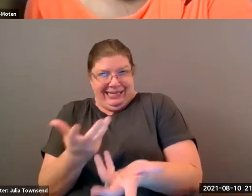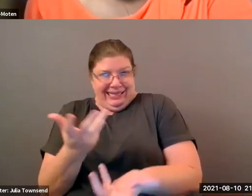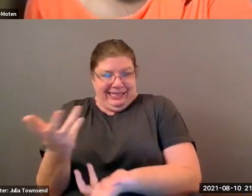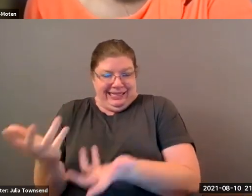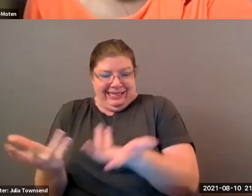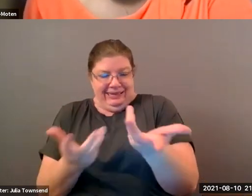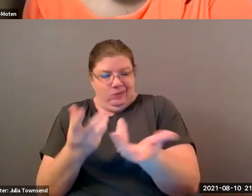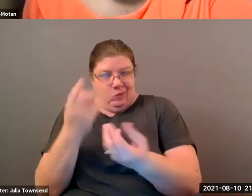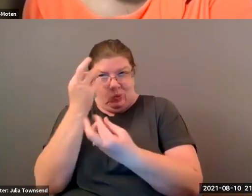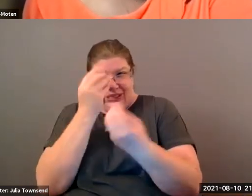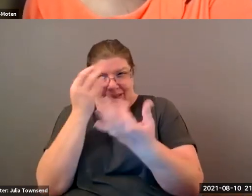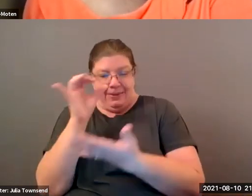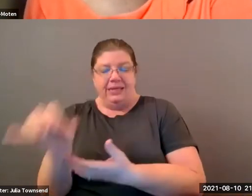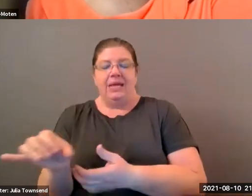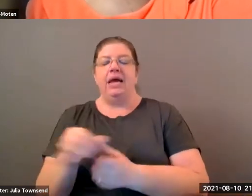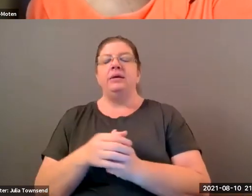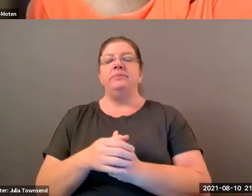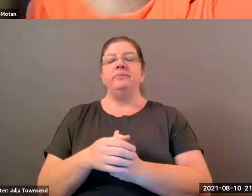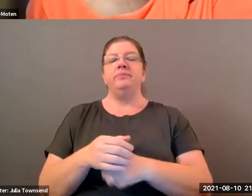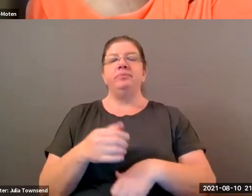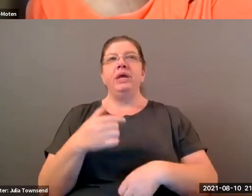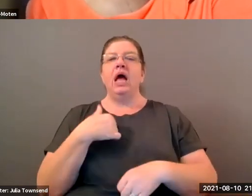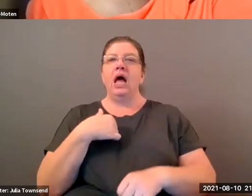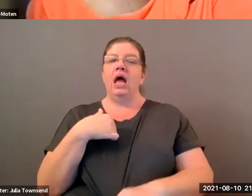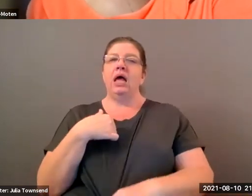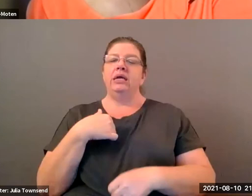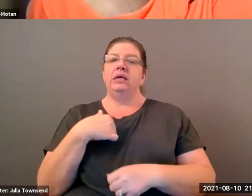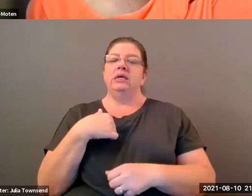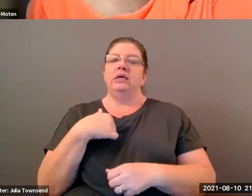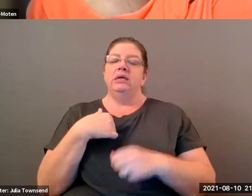something to think about. And